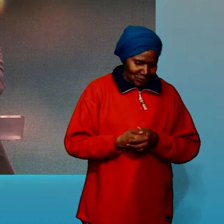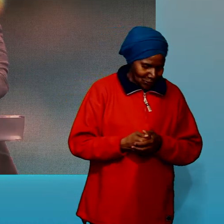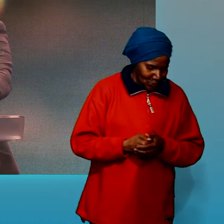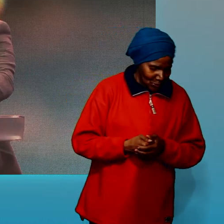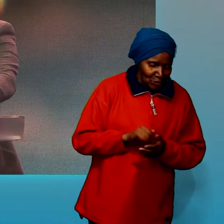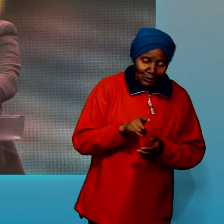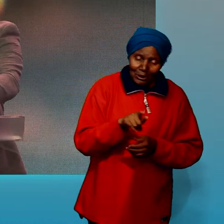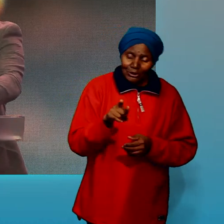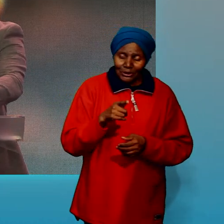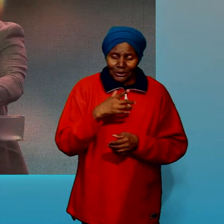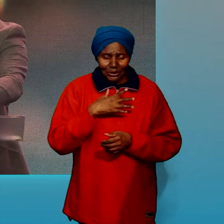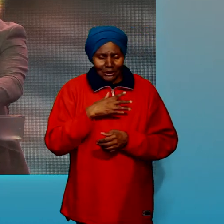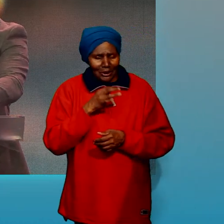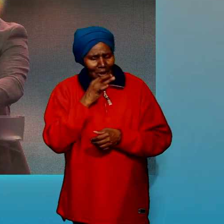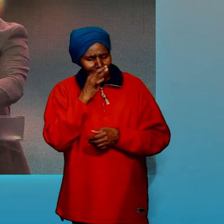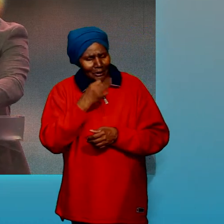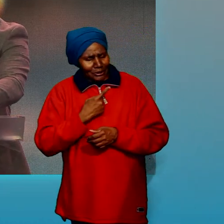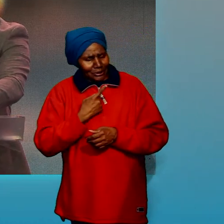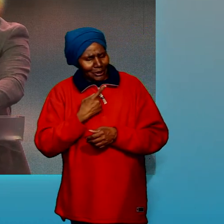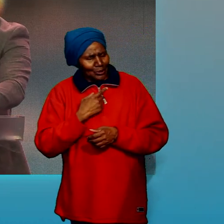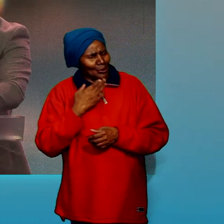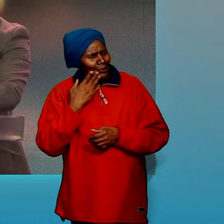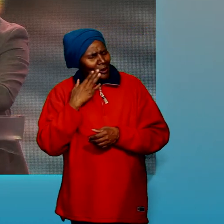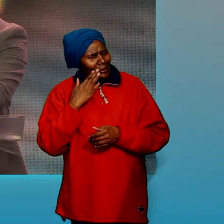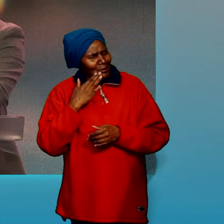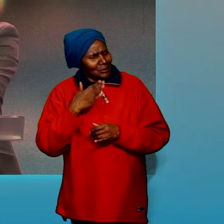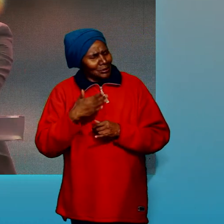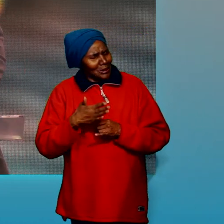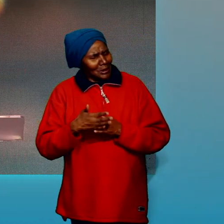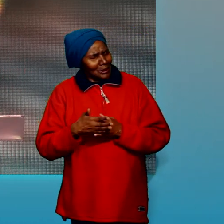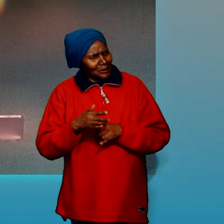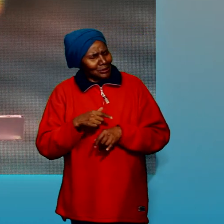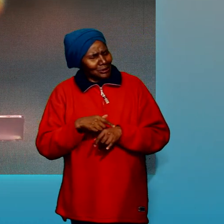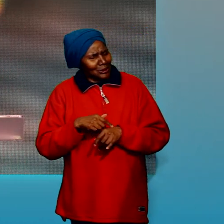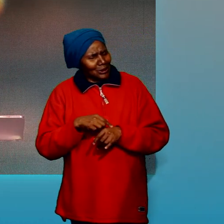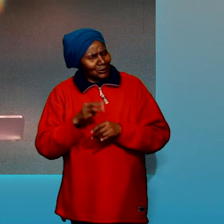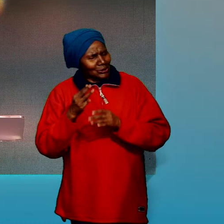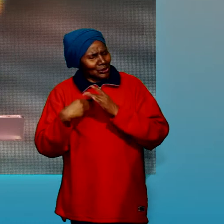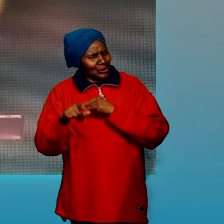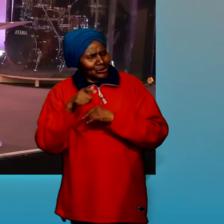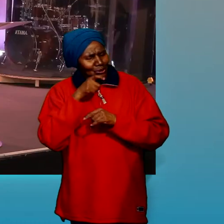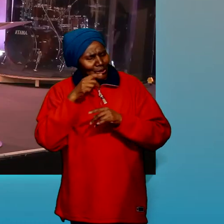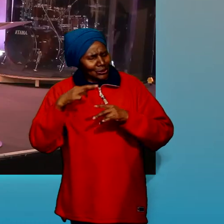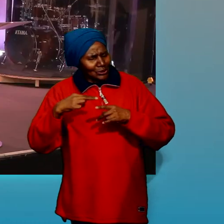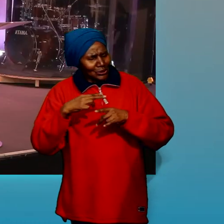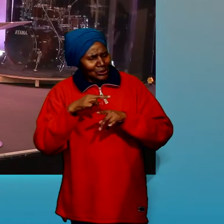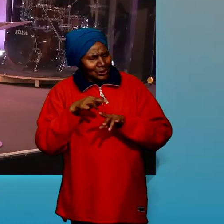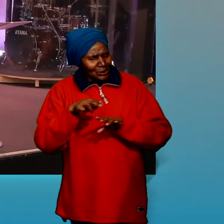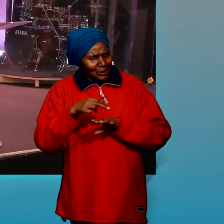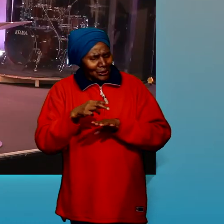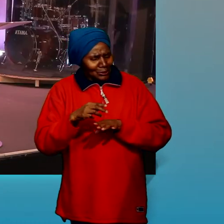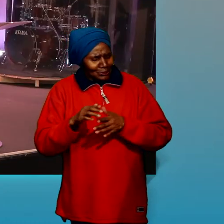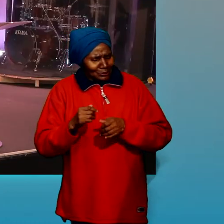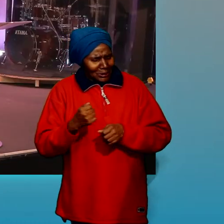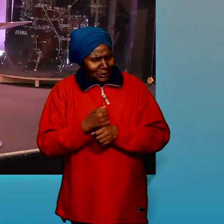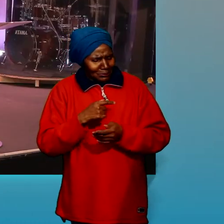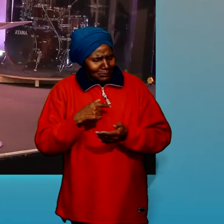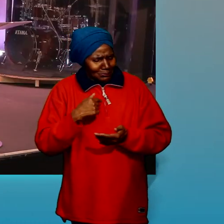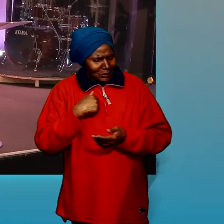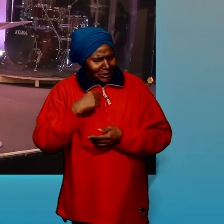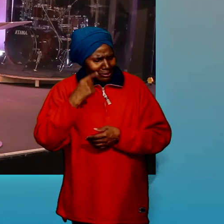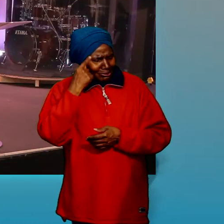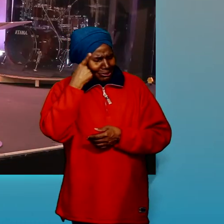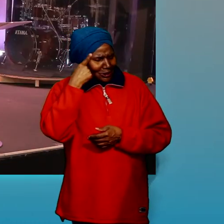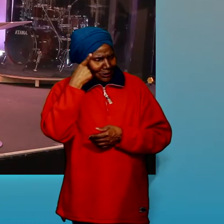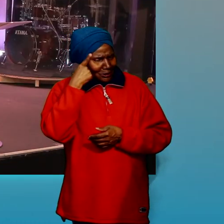of God last prune you? When did you last open this book and a